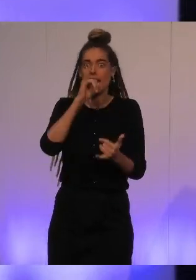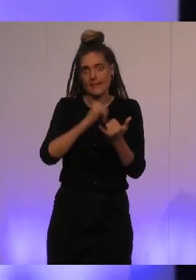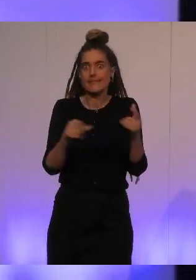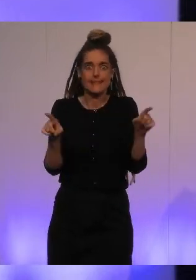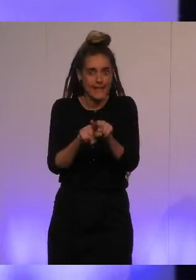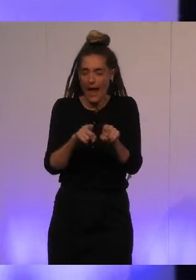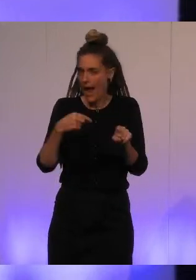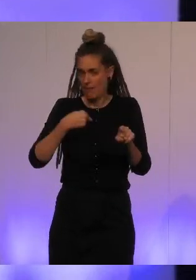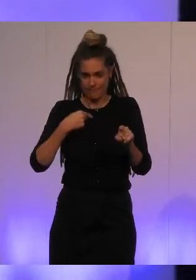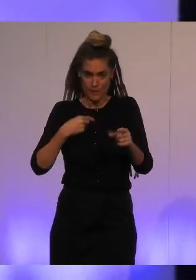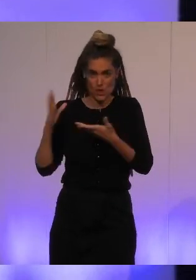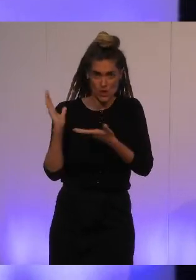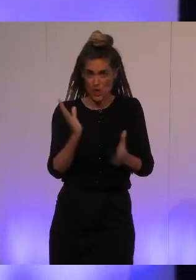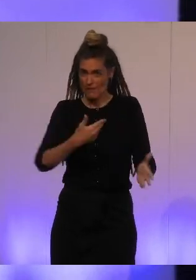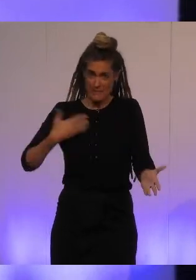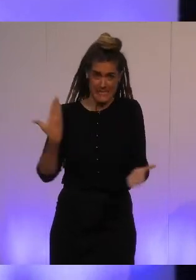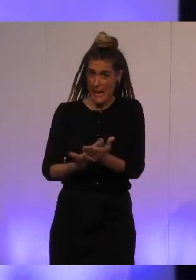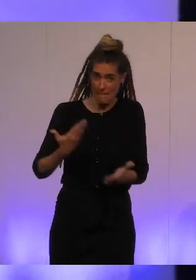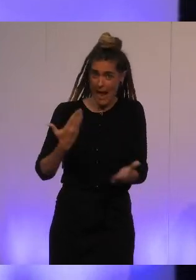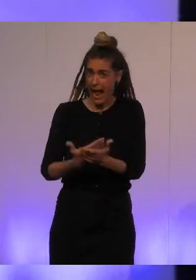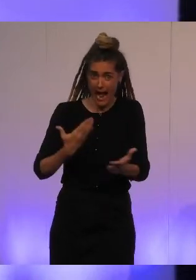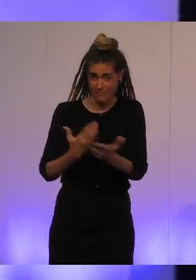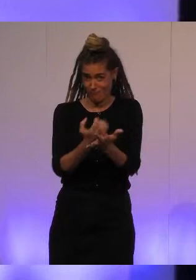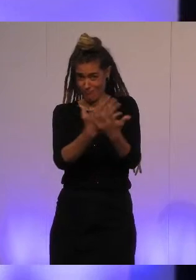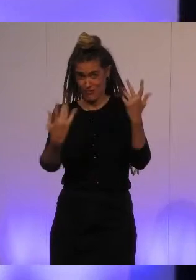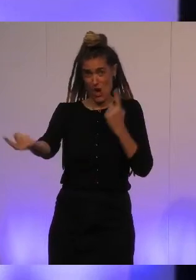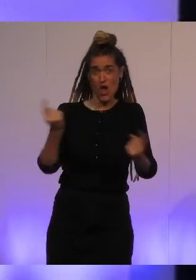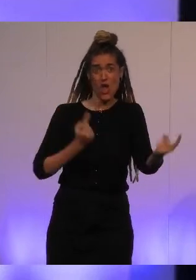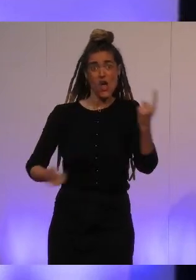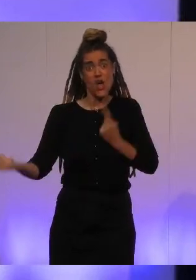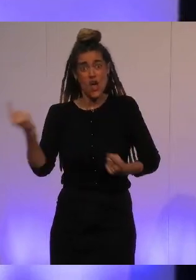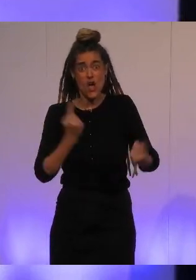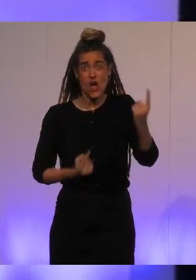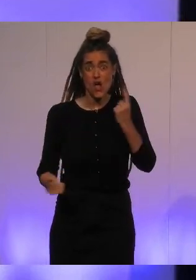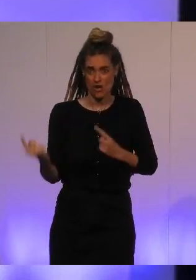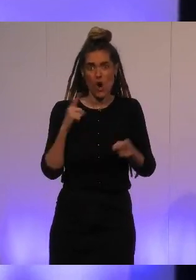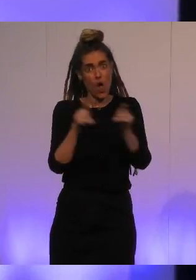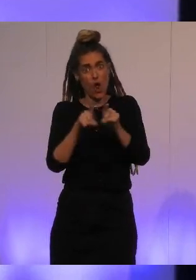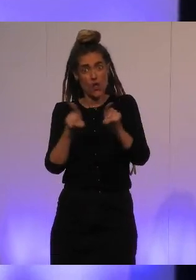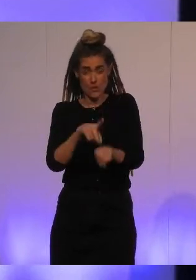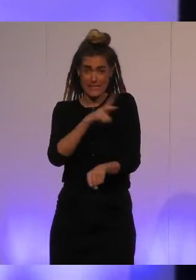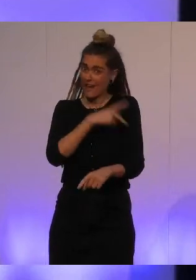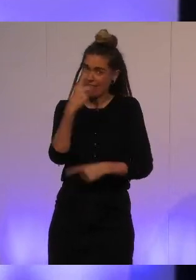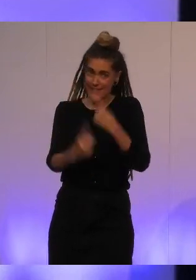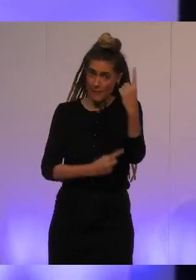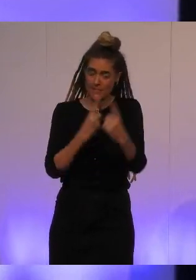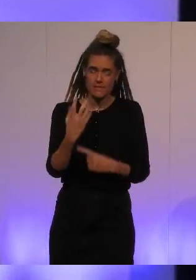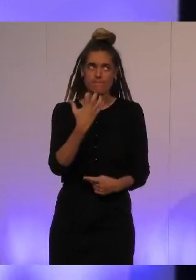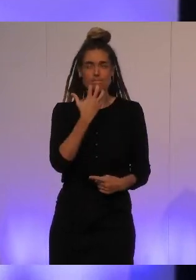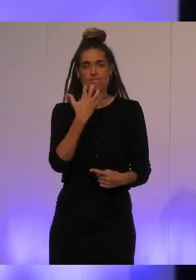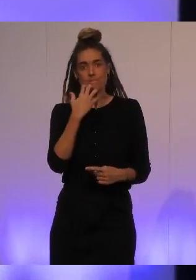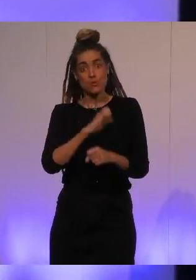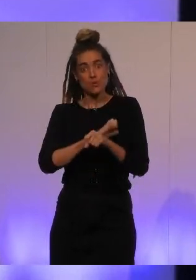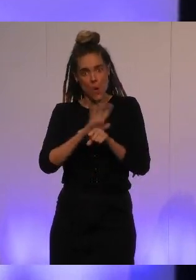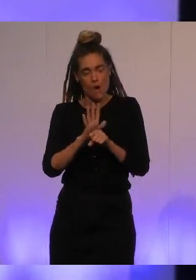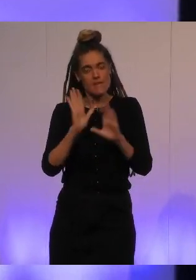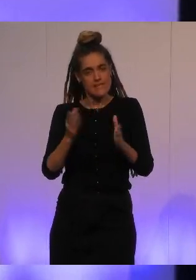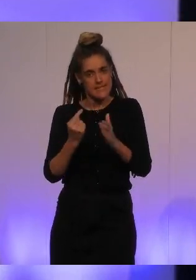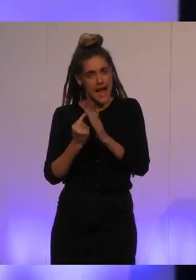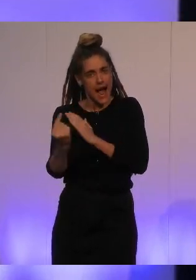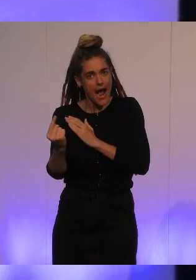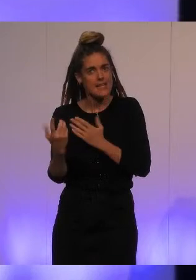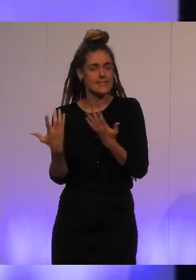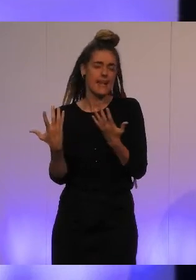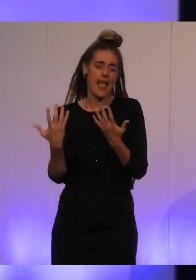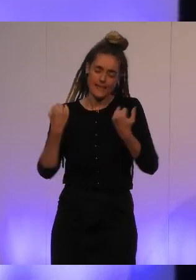reached unprecedented levels at times, and our staff haven't been immune from the COVID-related isolation and sickness that has